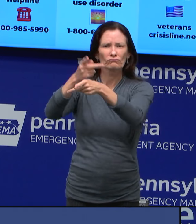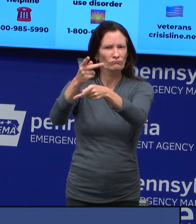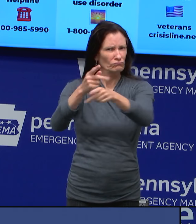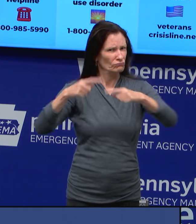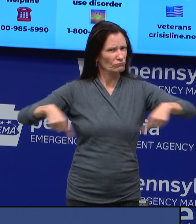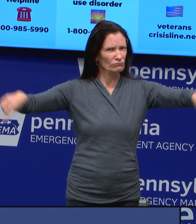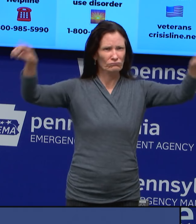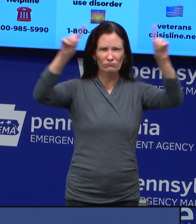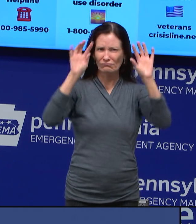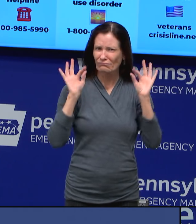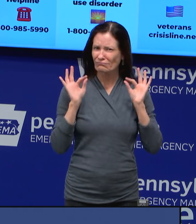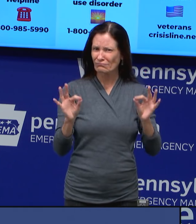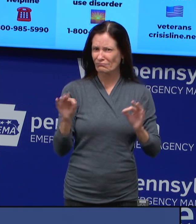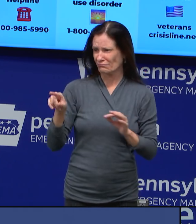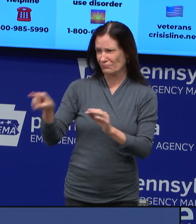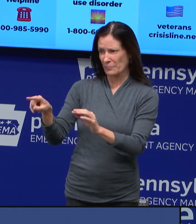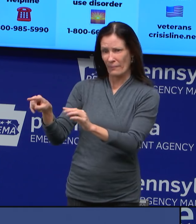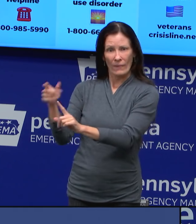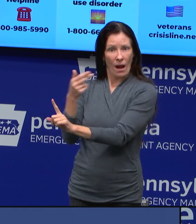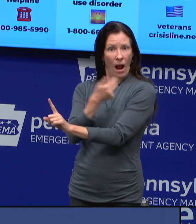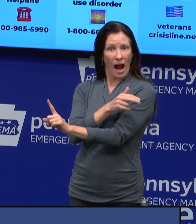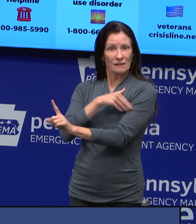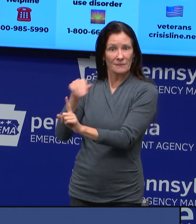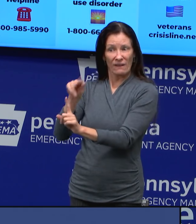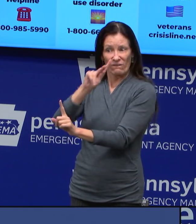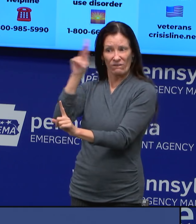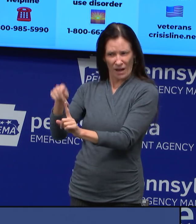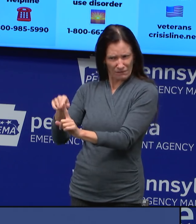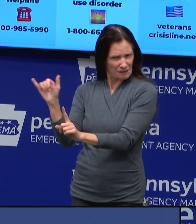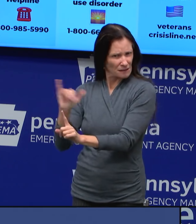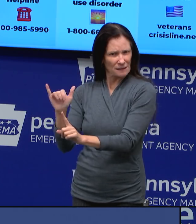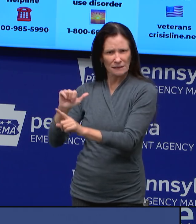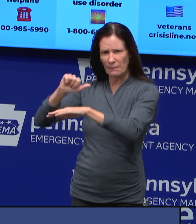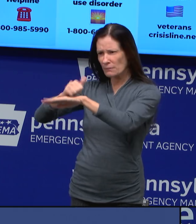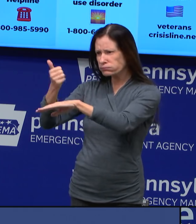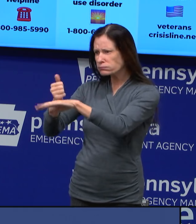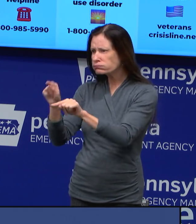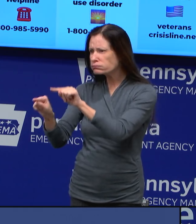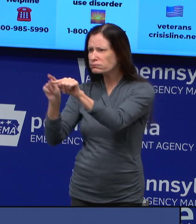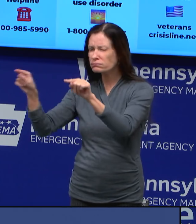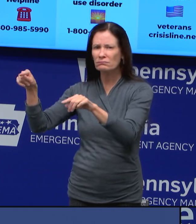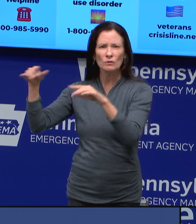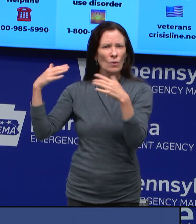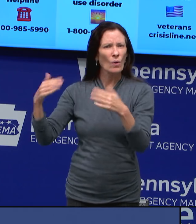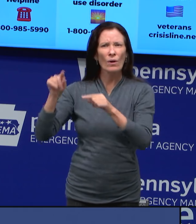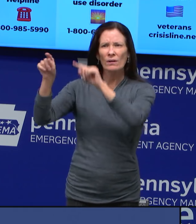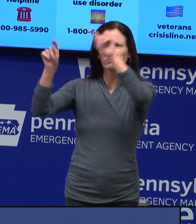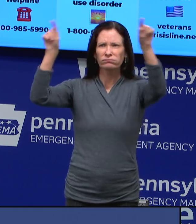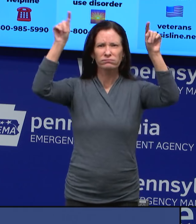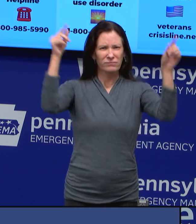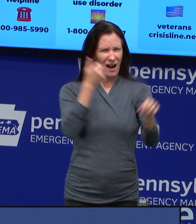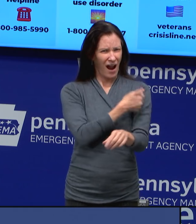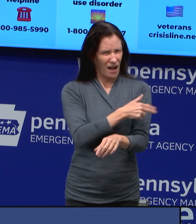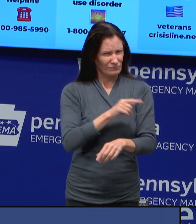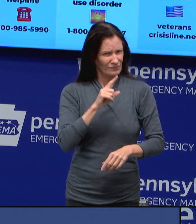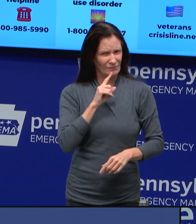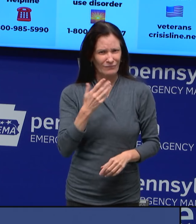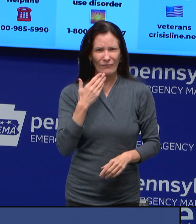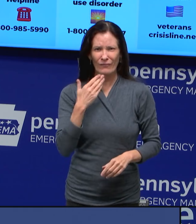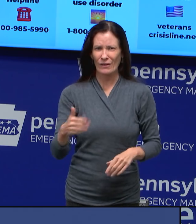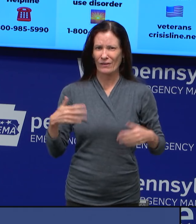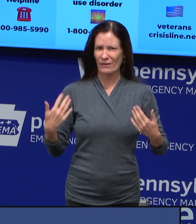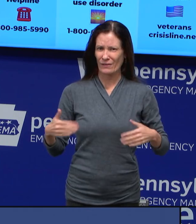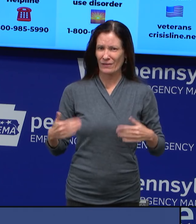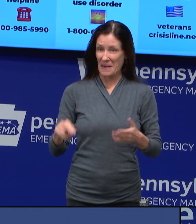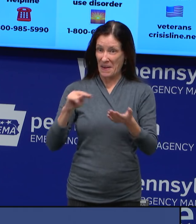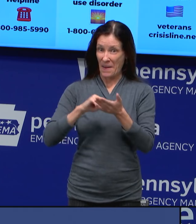to flatten that curve so that to date, the surge has not overwhelmed any of our hospitals and healthcare